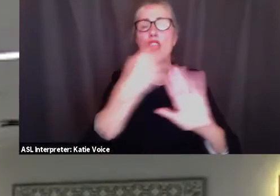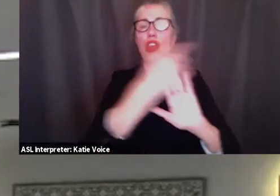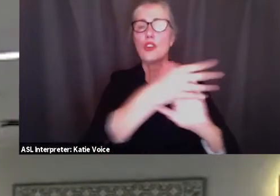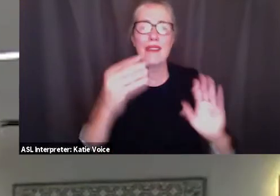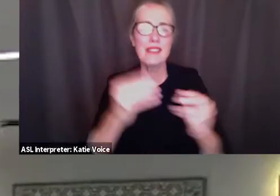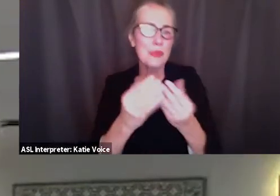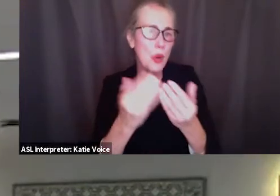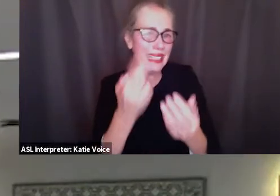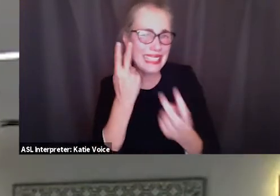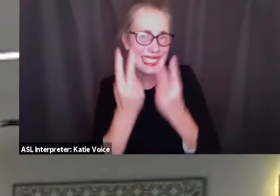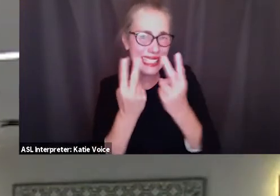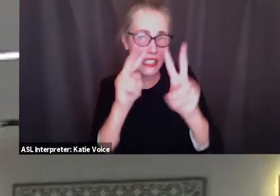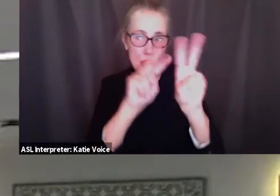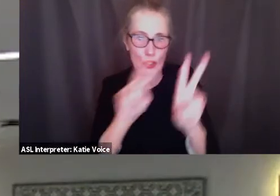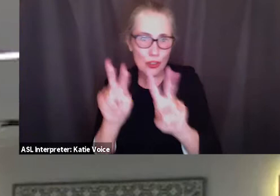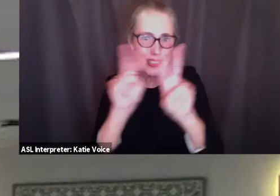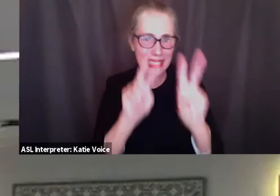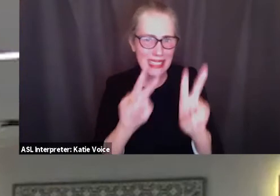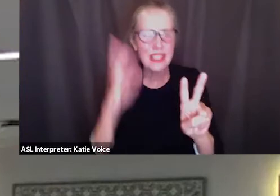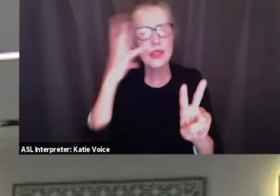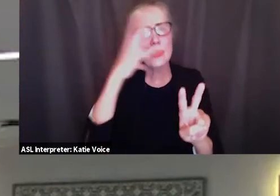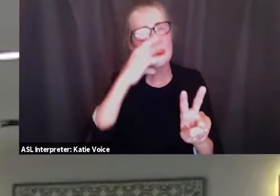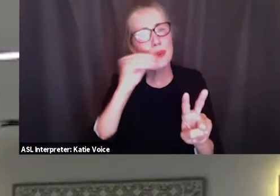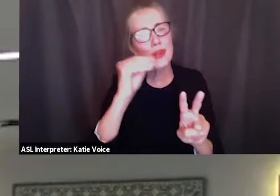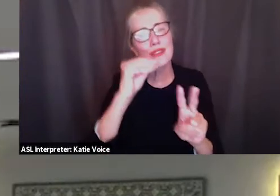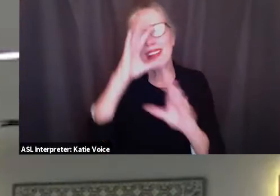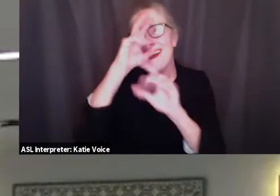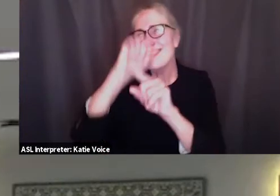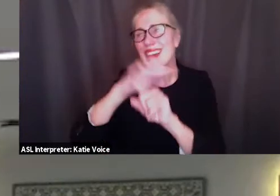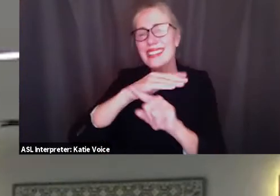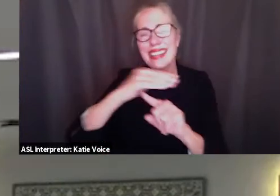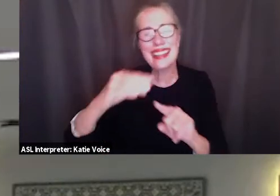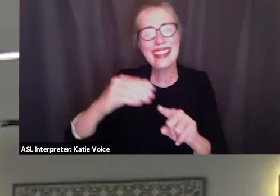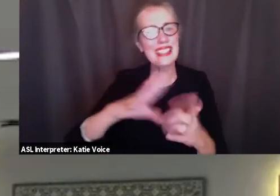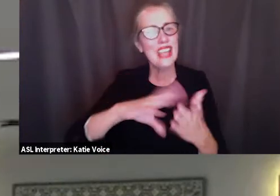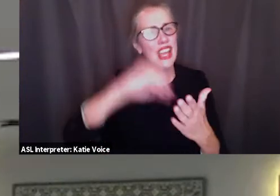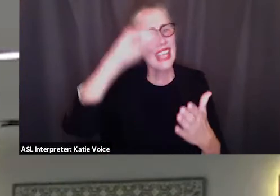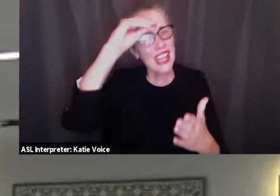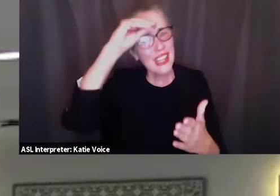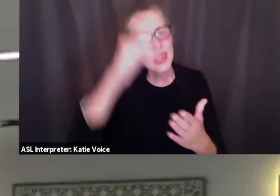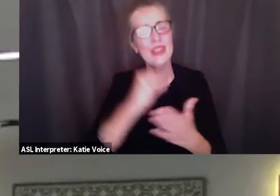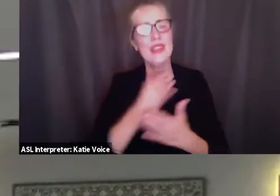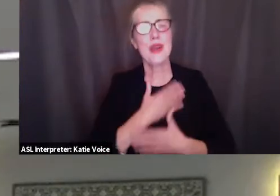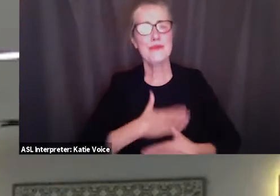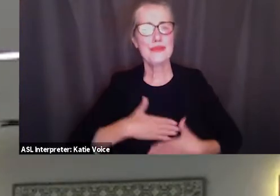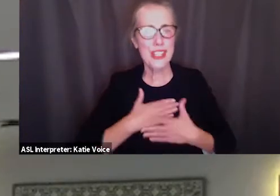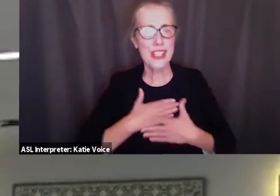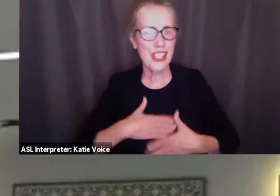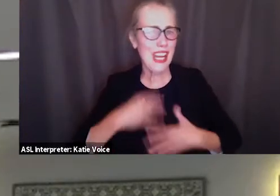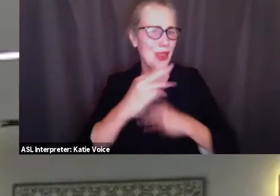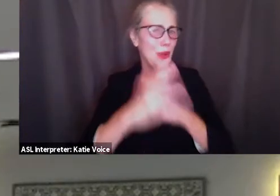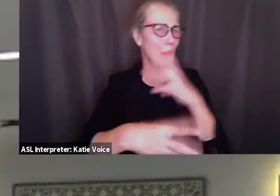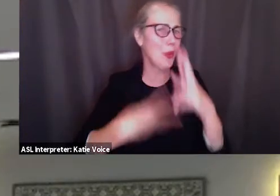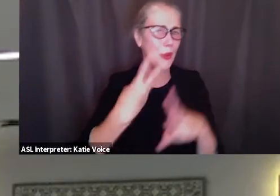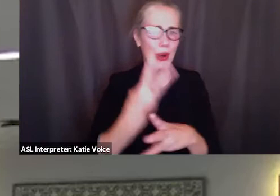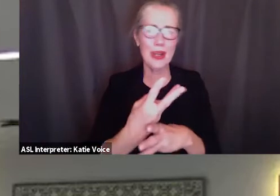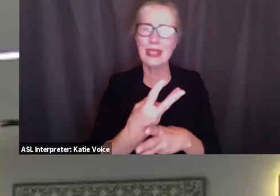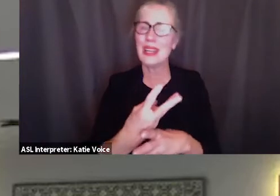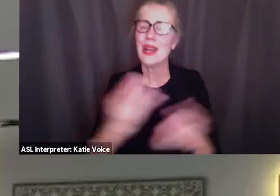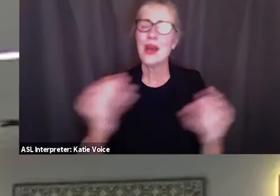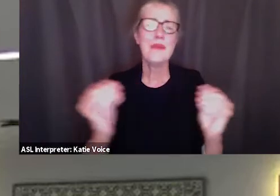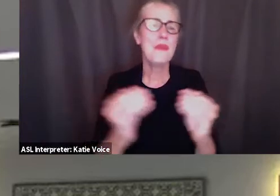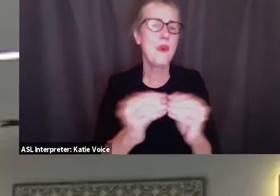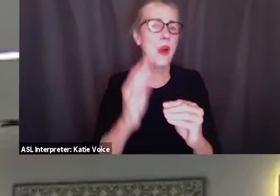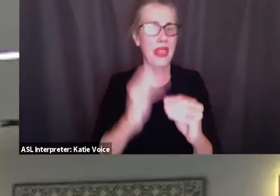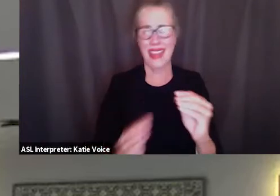There are so many beautiful and fascinating things to learn and understand in the natural world, enough to fill up more than an entire lifetime